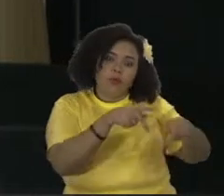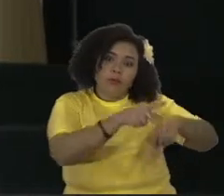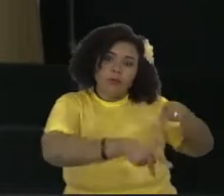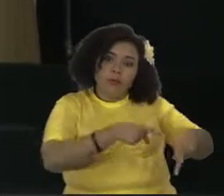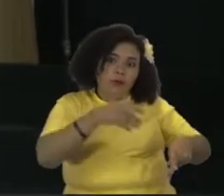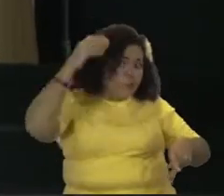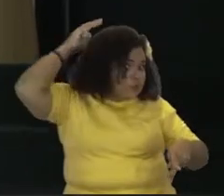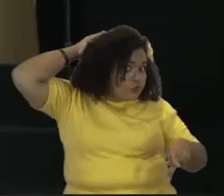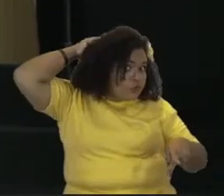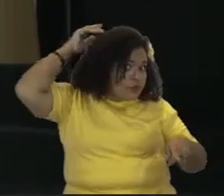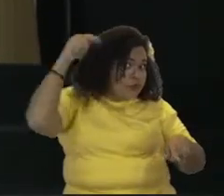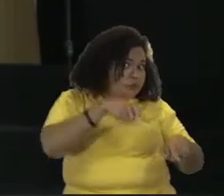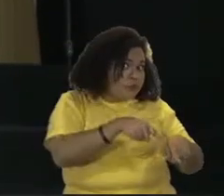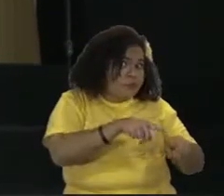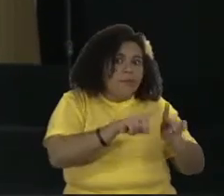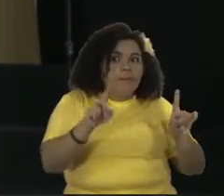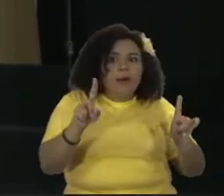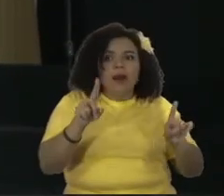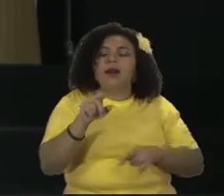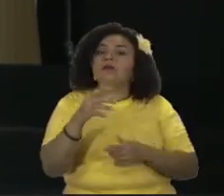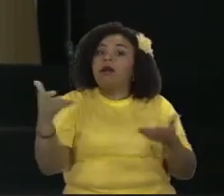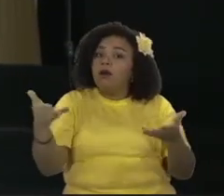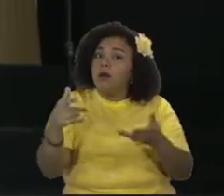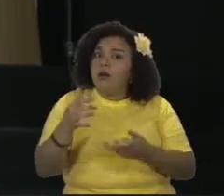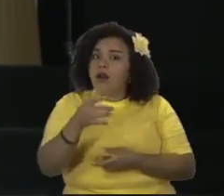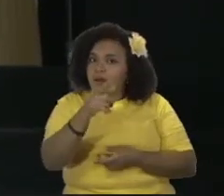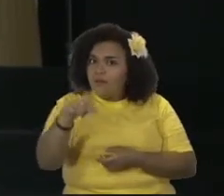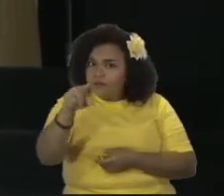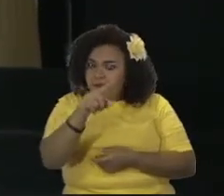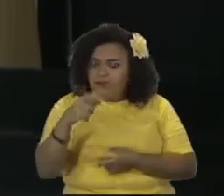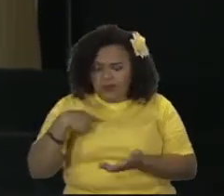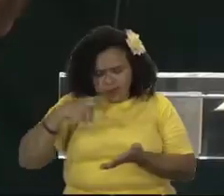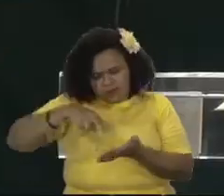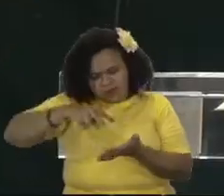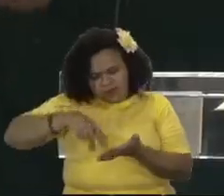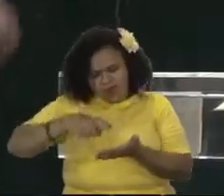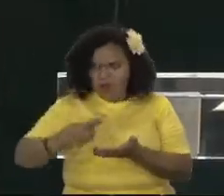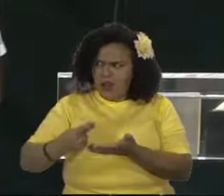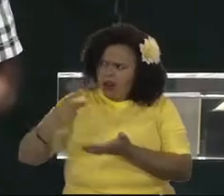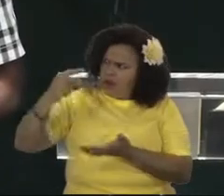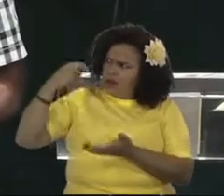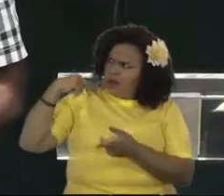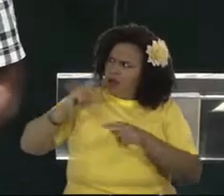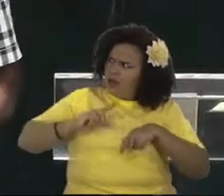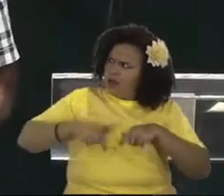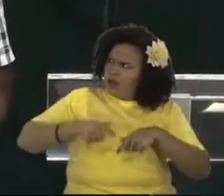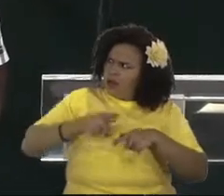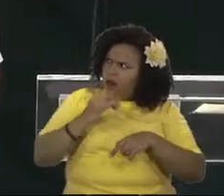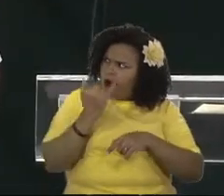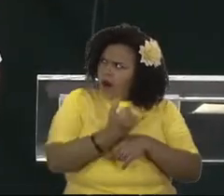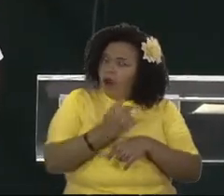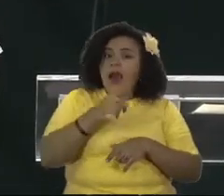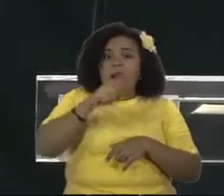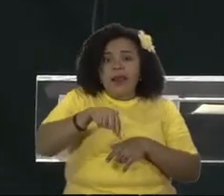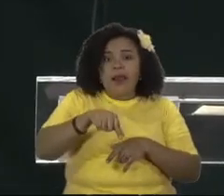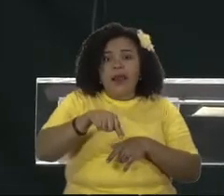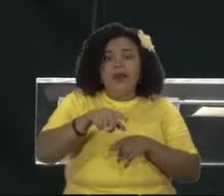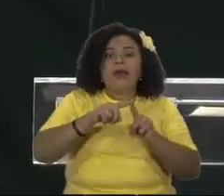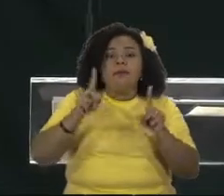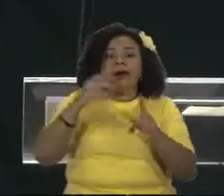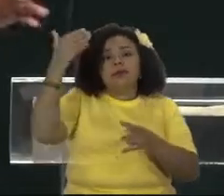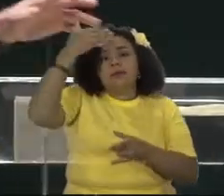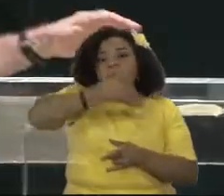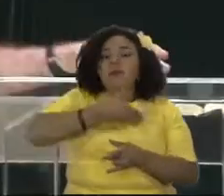so that we could trust that, testify that Jesus that came, it is the Jesus